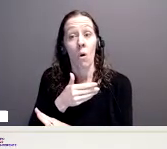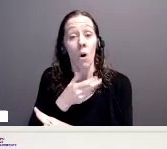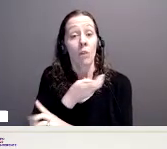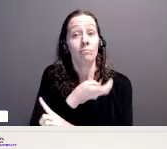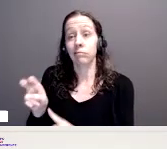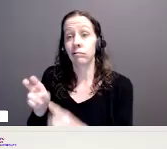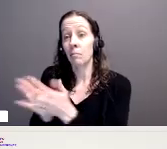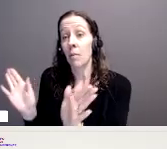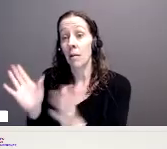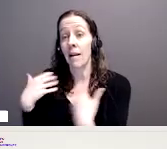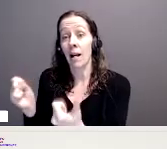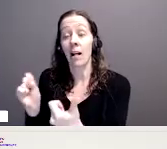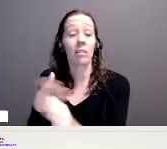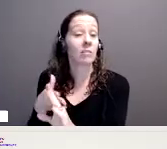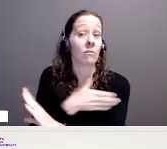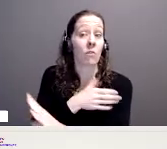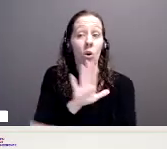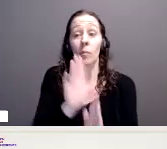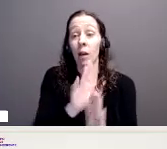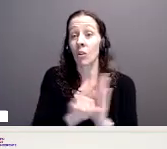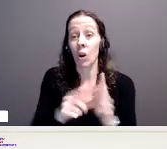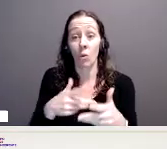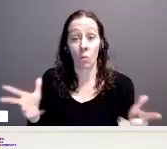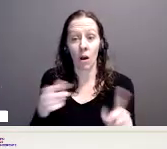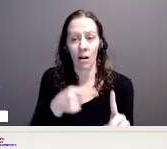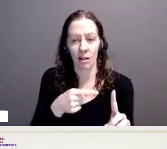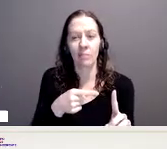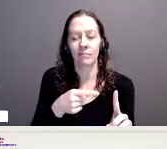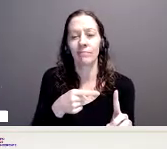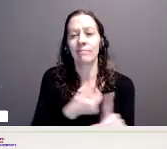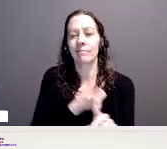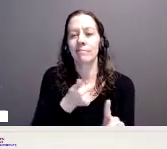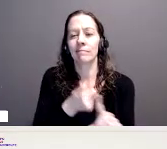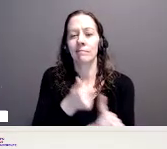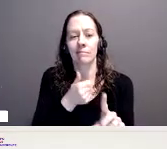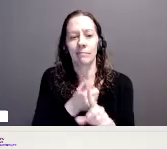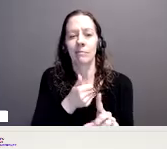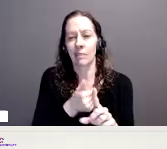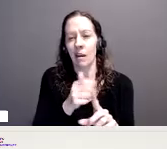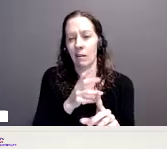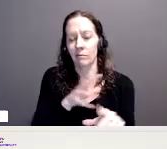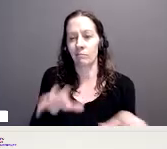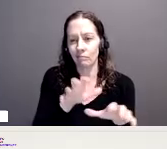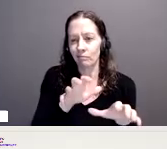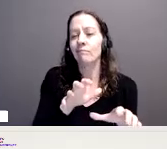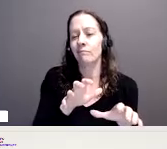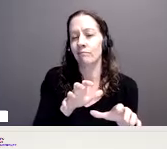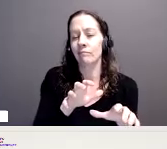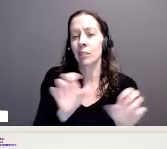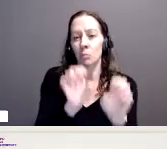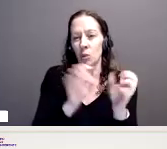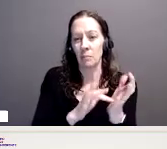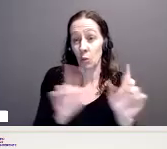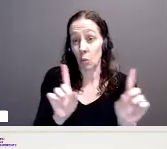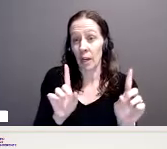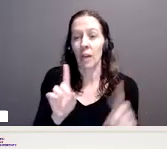transition to public health, Dr. Urbanski practiced emergency medicine at Woodstock Hospital, where